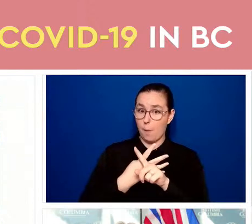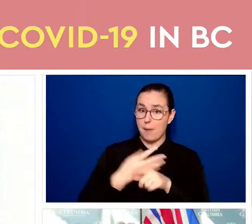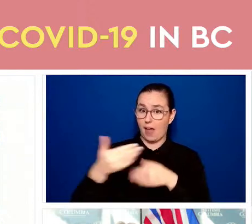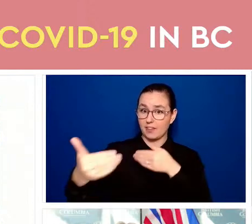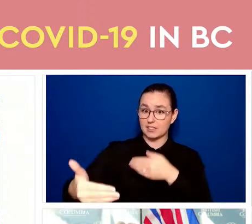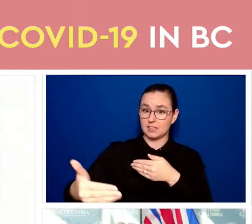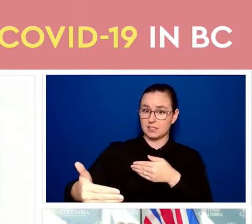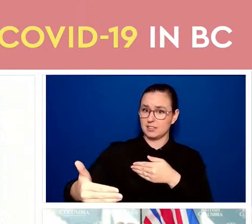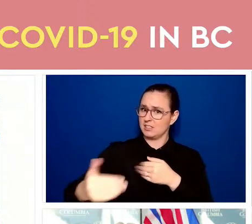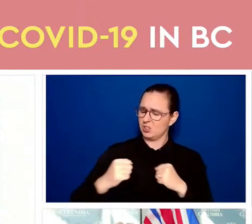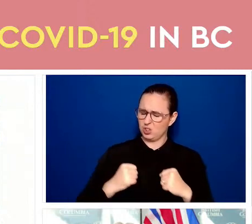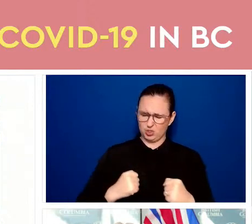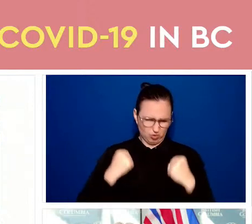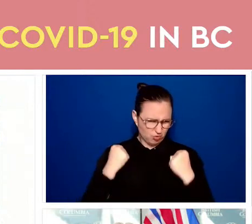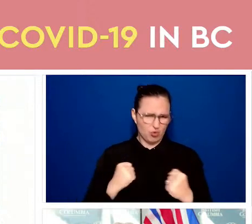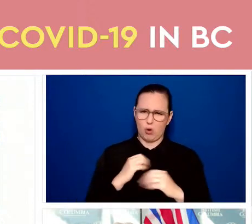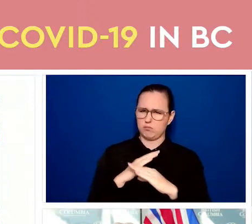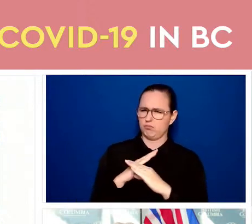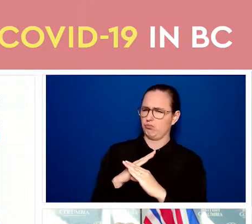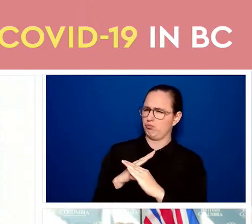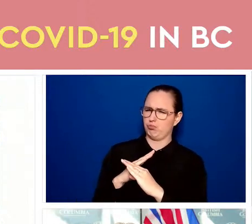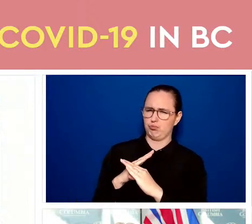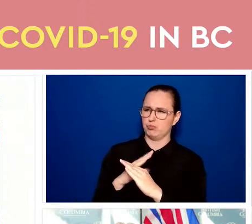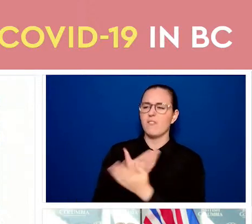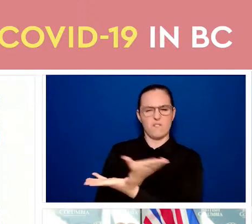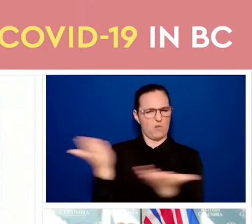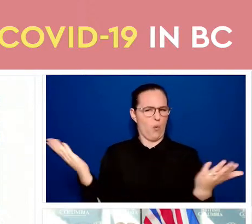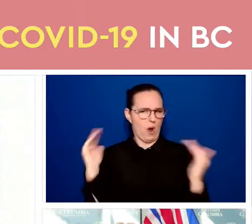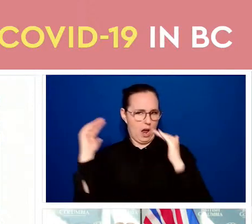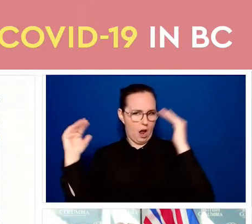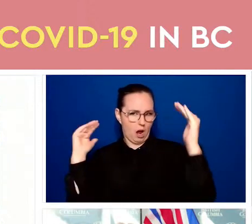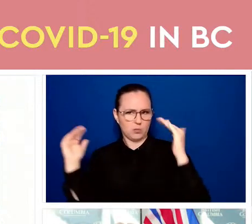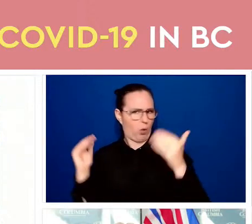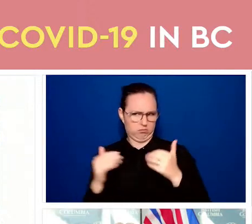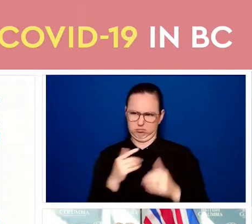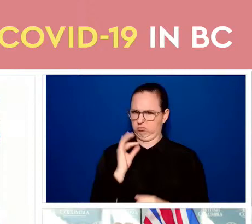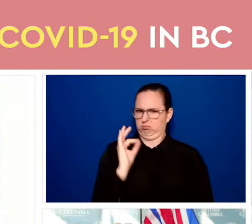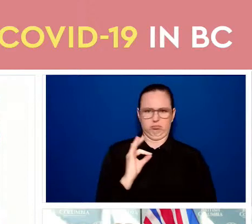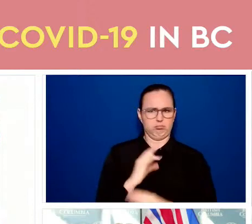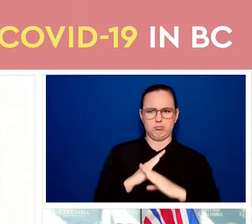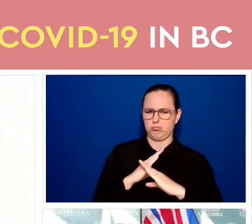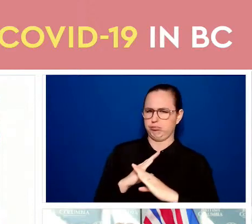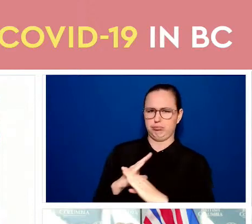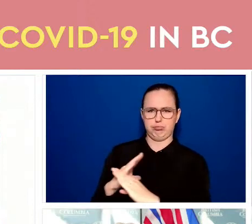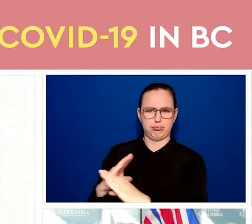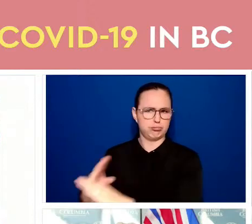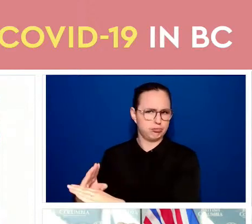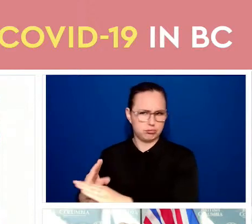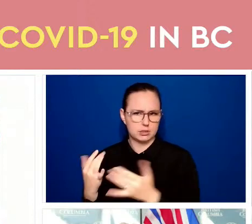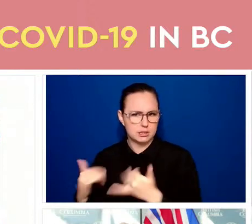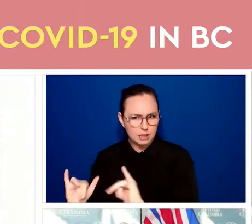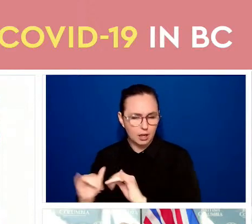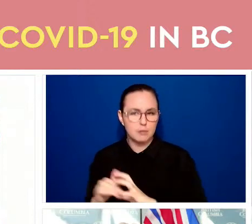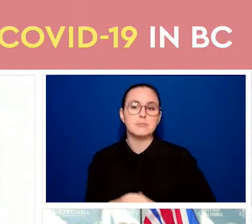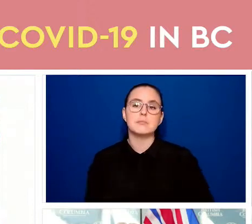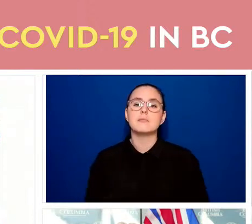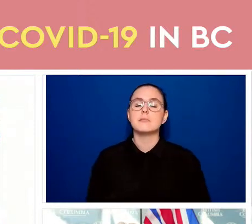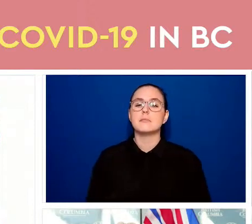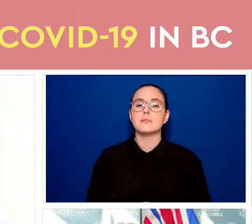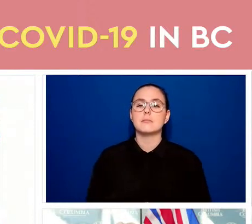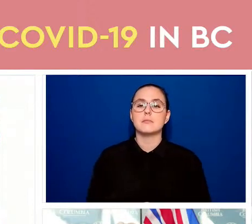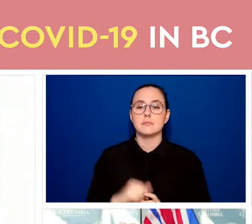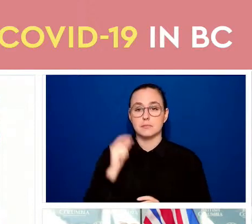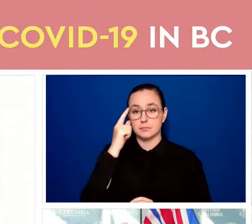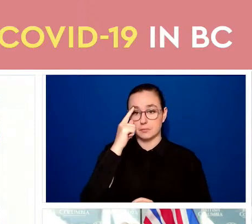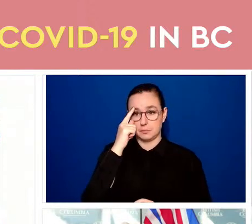vaccine combinations for people, adults in the community. Finally, we also show that protection,